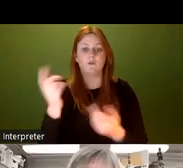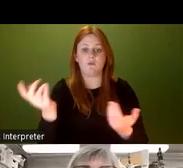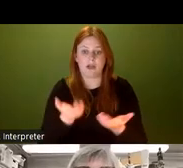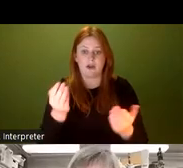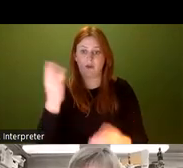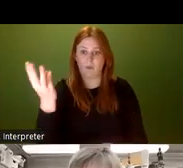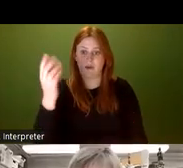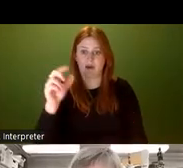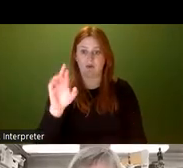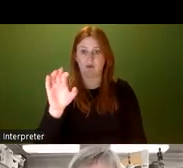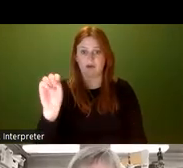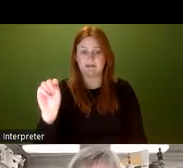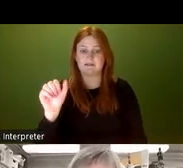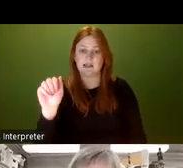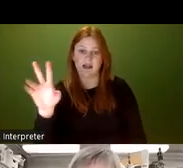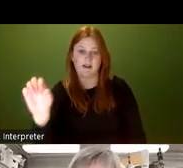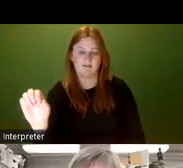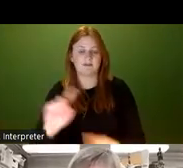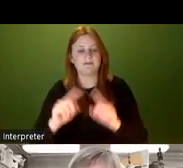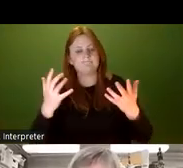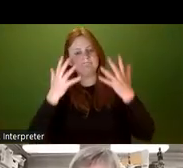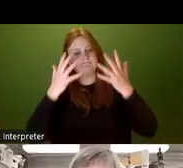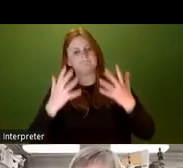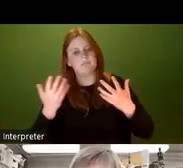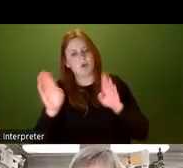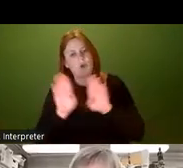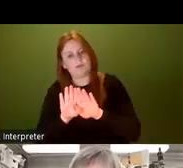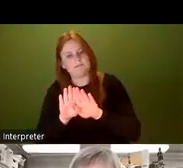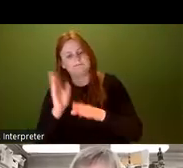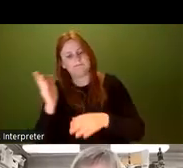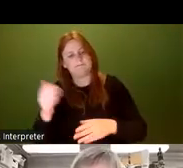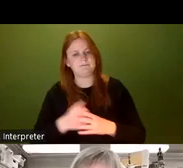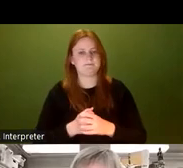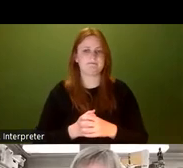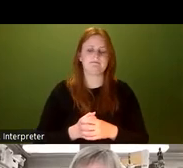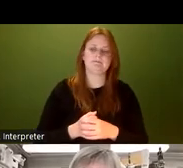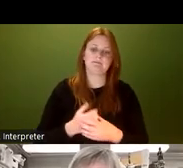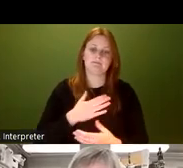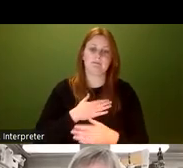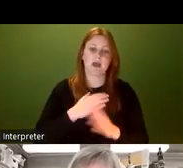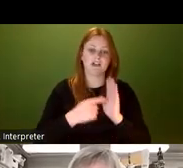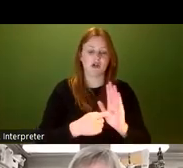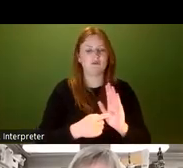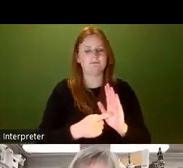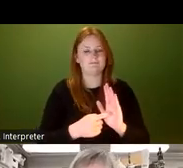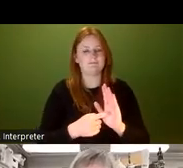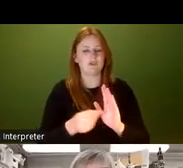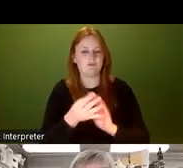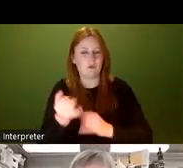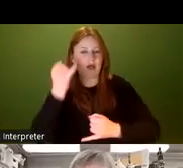but sadly closed. Mine was one of the last shows, mine with Ian